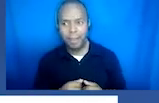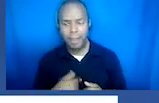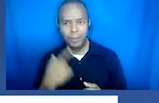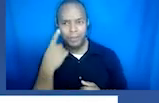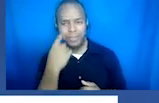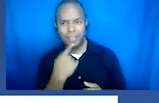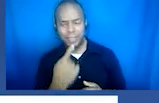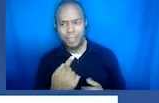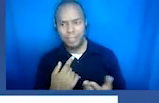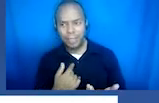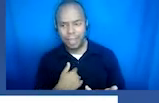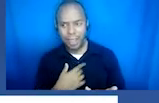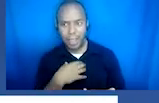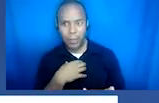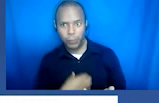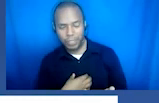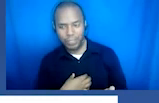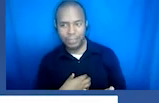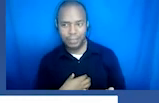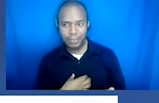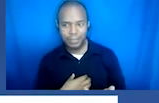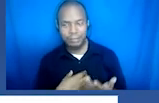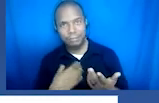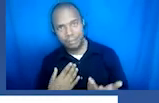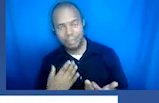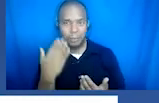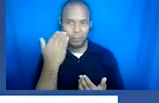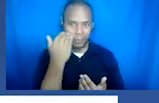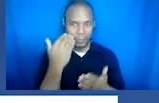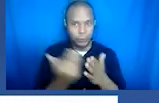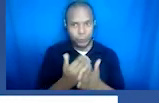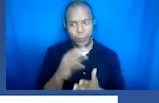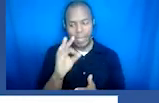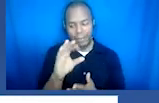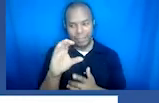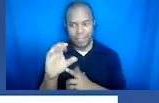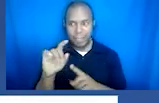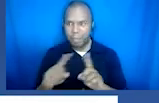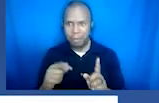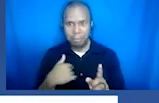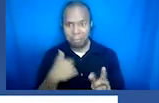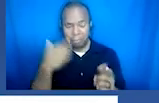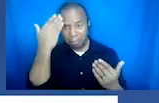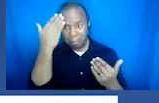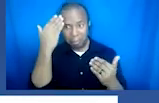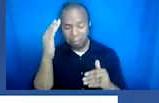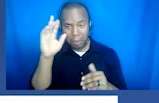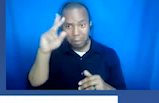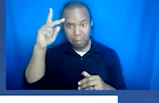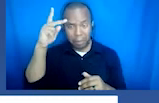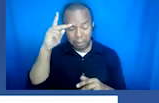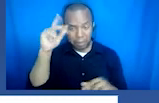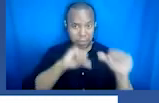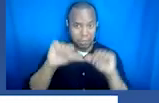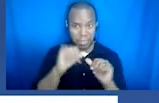I wish I had. I'm relatively new to FCC, so I didn't know that our political science 2